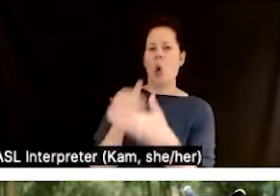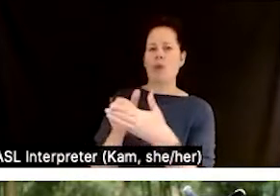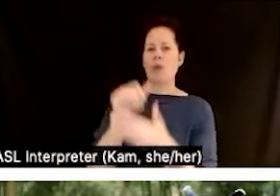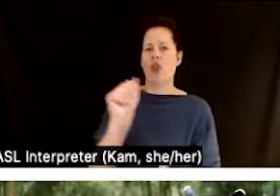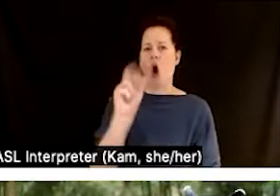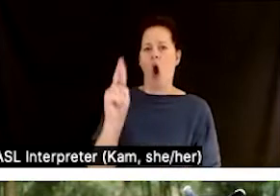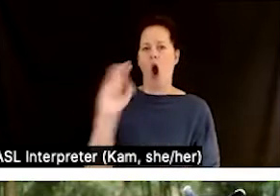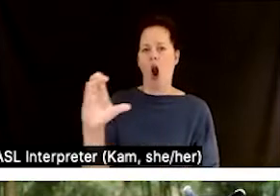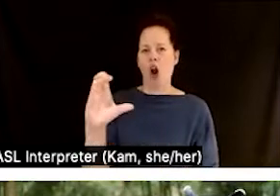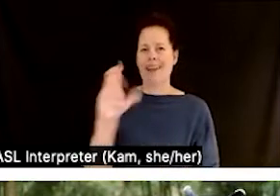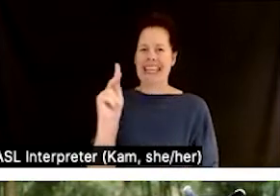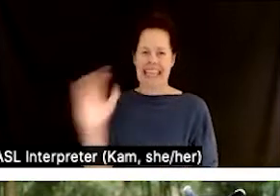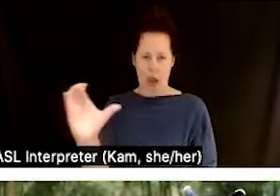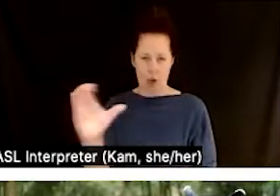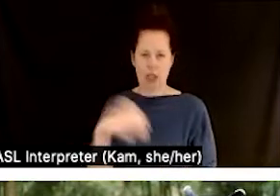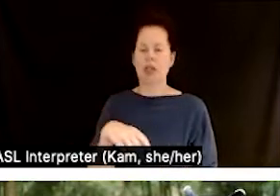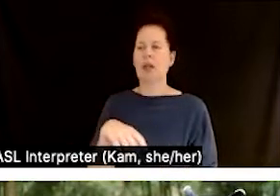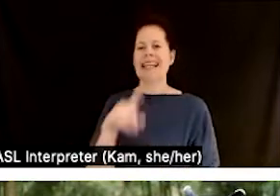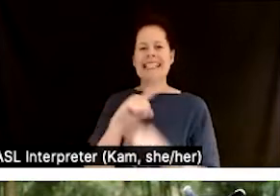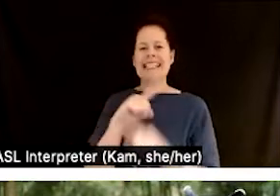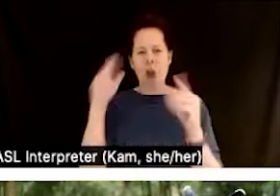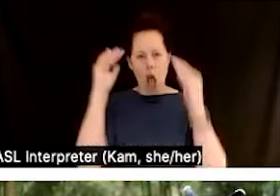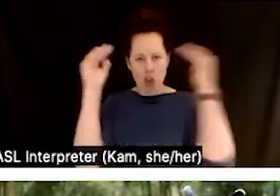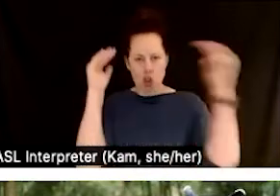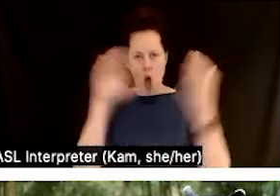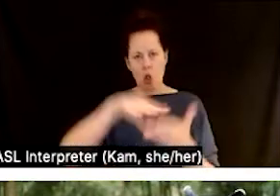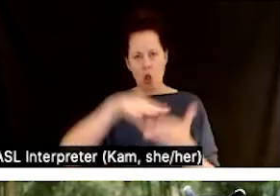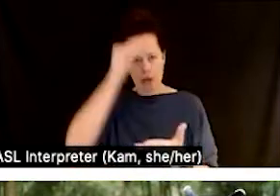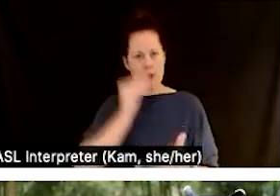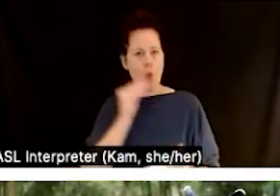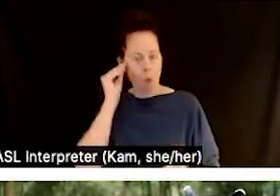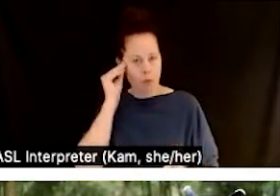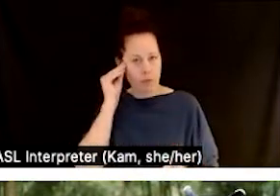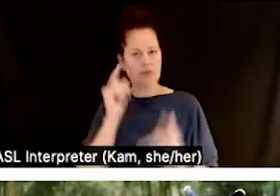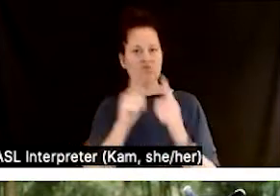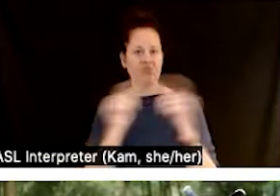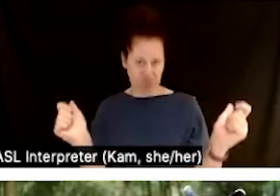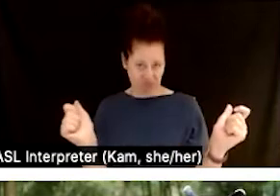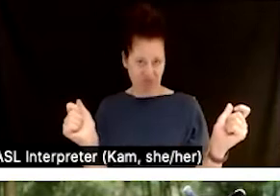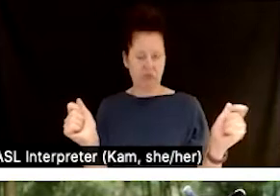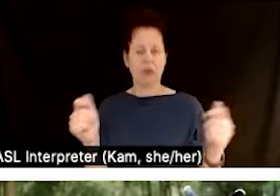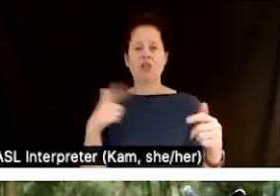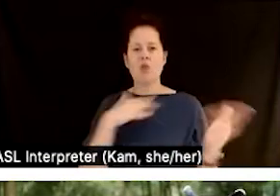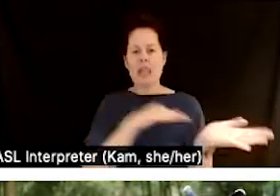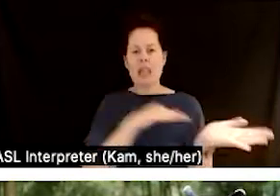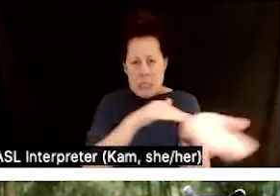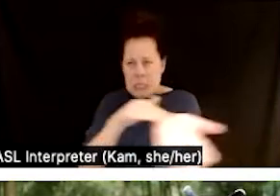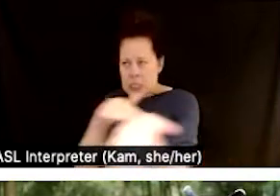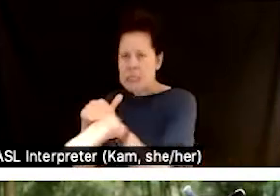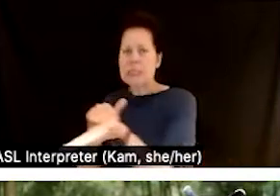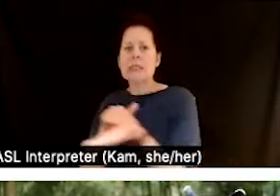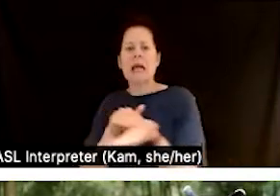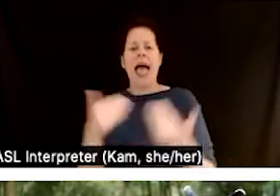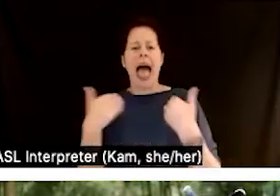County and different adult learning homes. So just really involving a community on an advisory panel